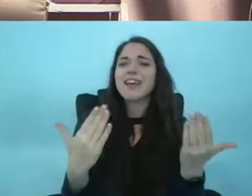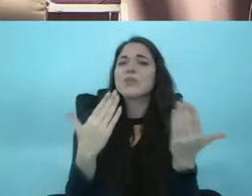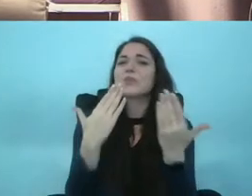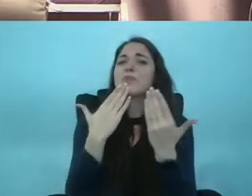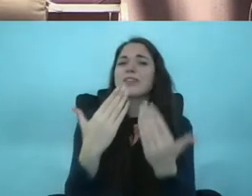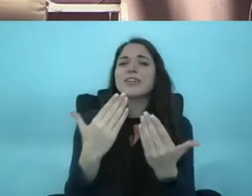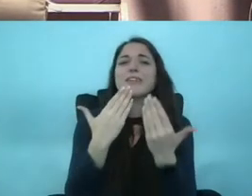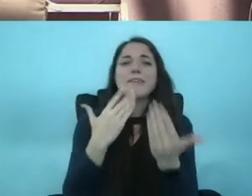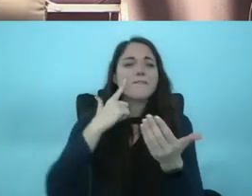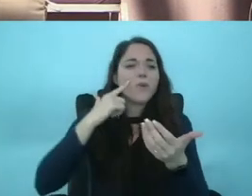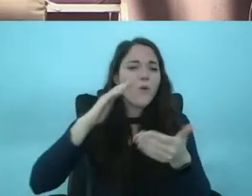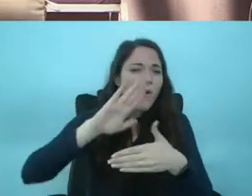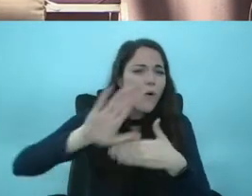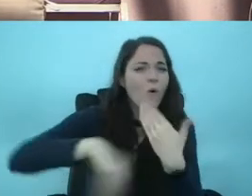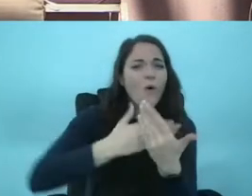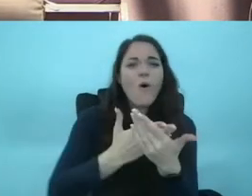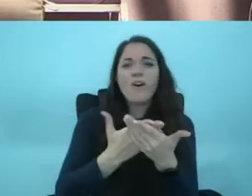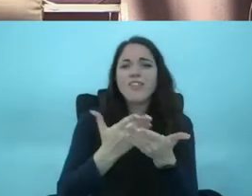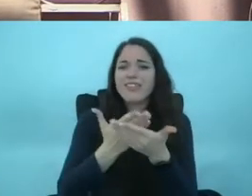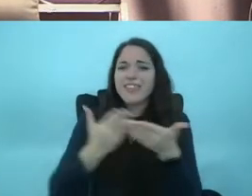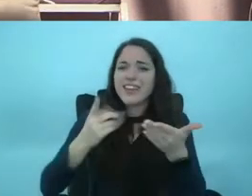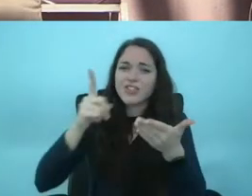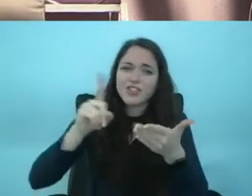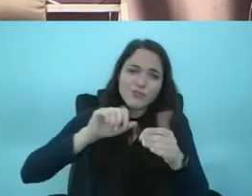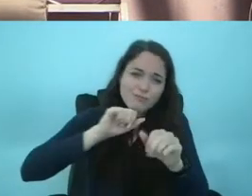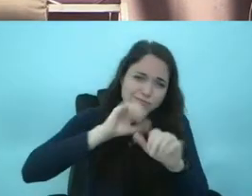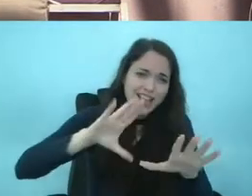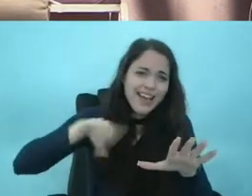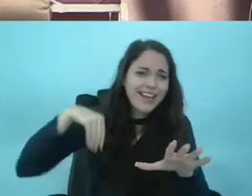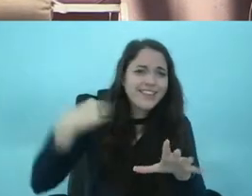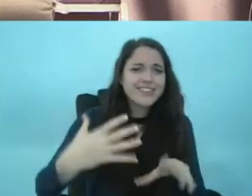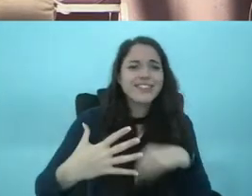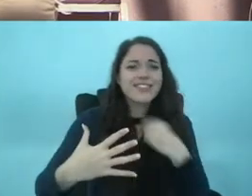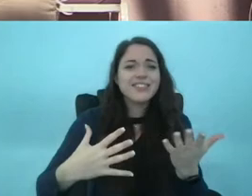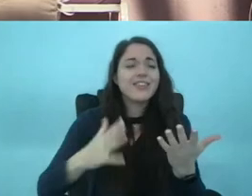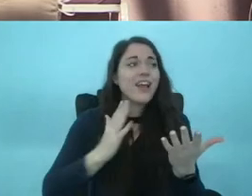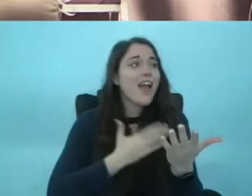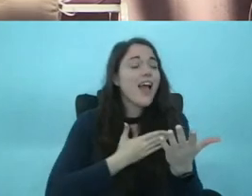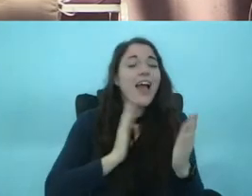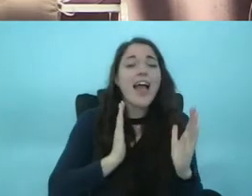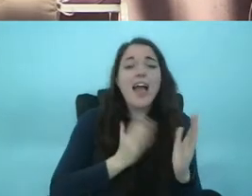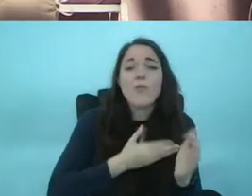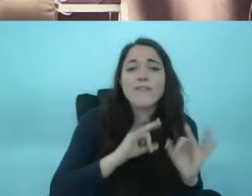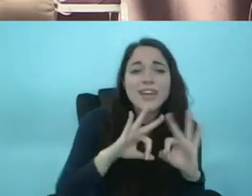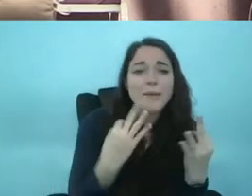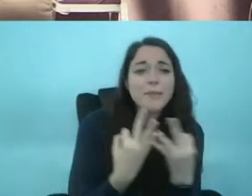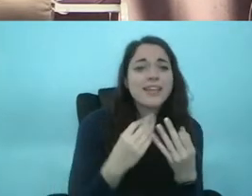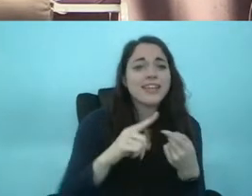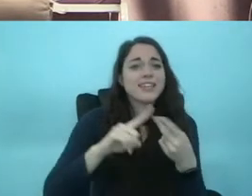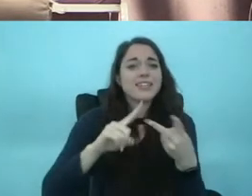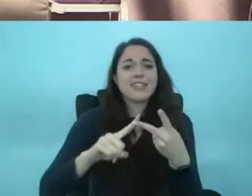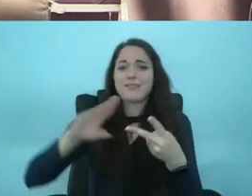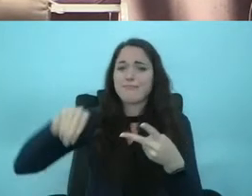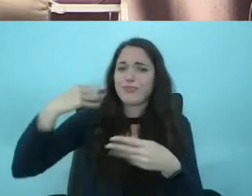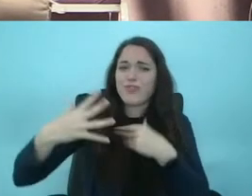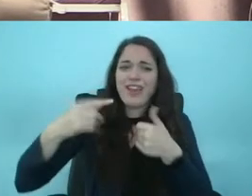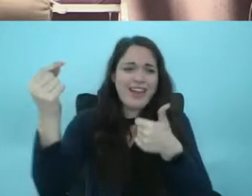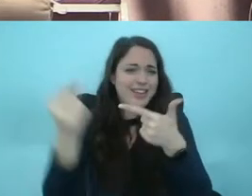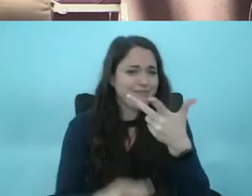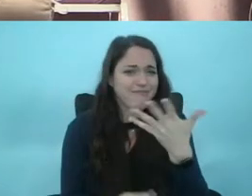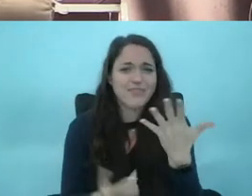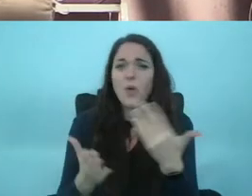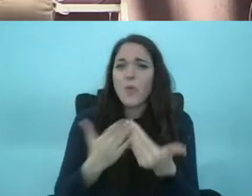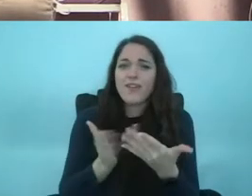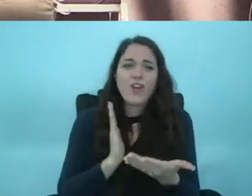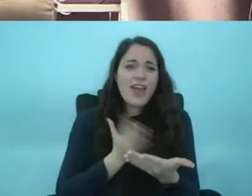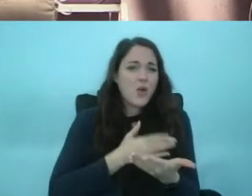Thank you for all the things you bless us with, our families, our provisions, whatever it is that we have need of.